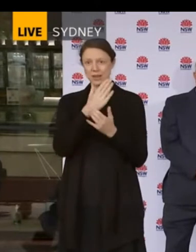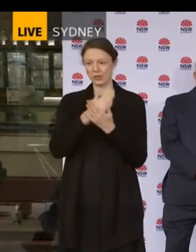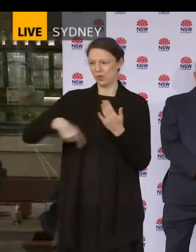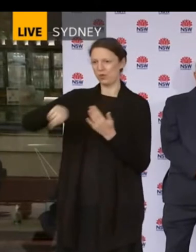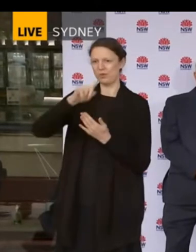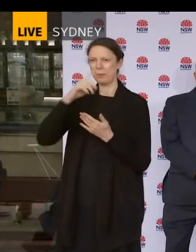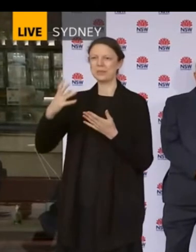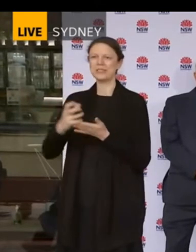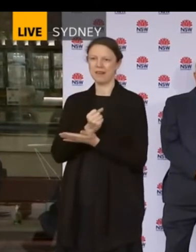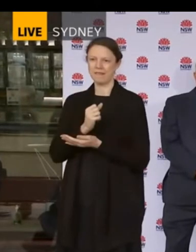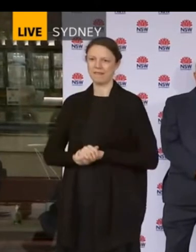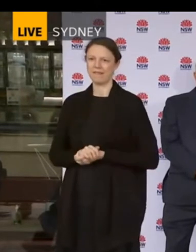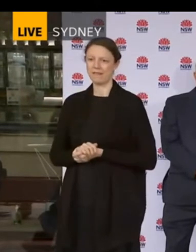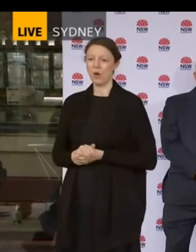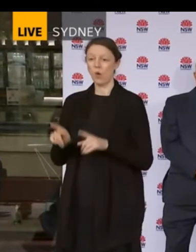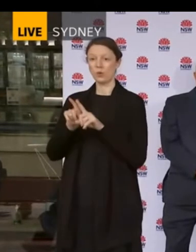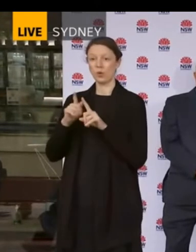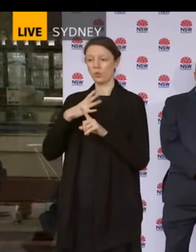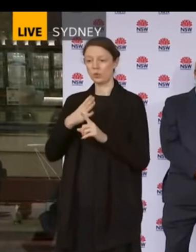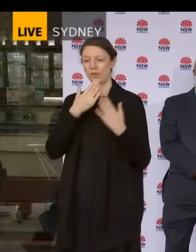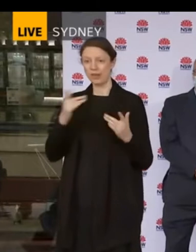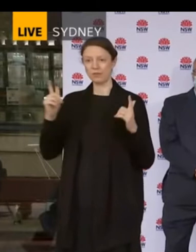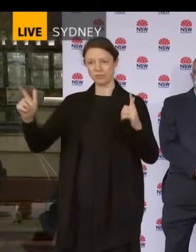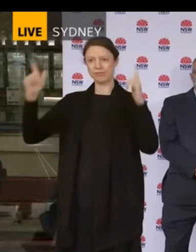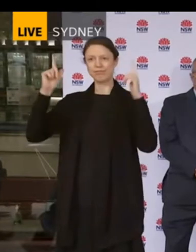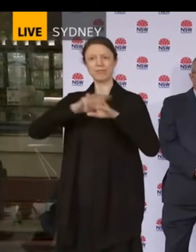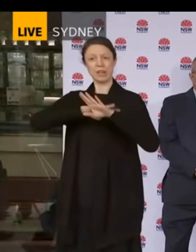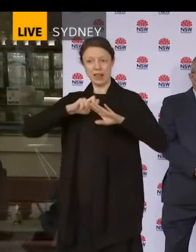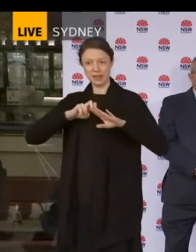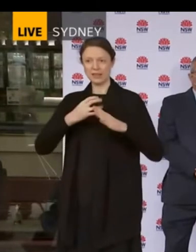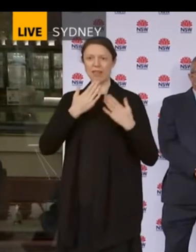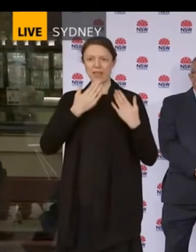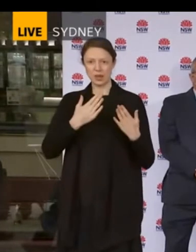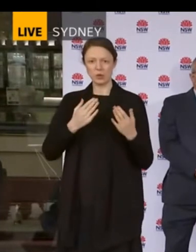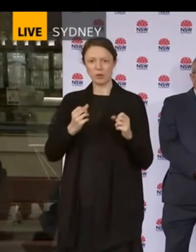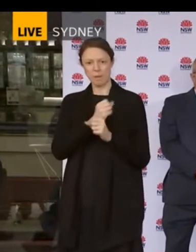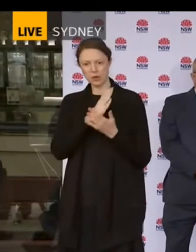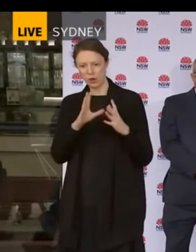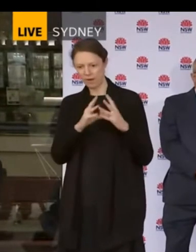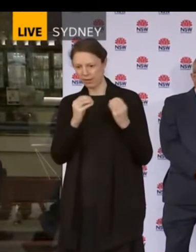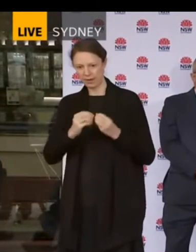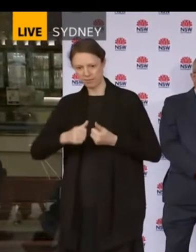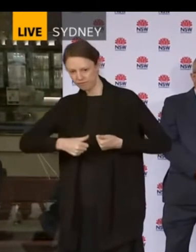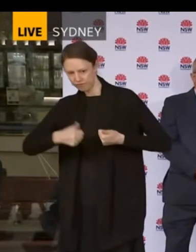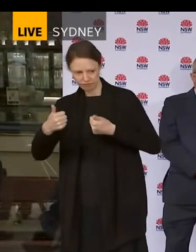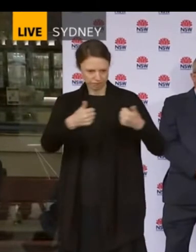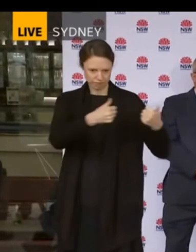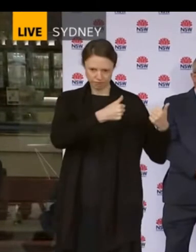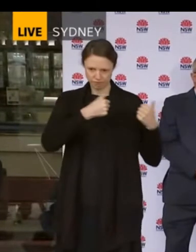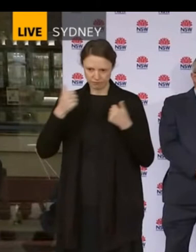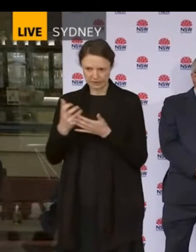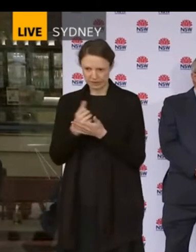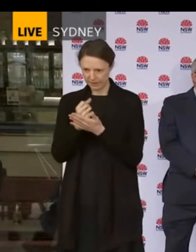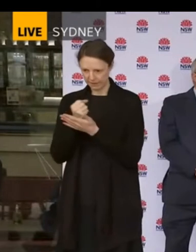Warboys for ensuring that Team New South Wales is updated with everything we need, with all the resources we need to keep our